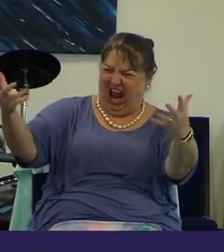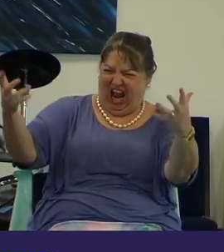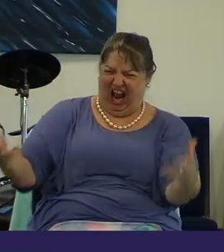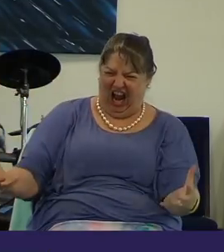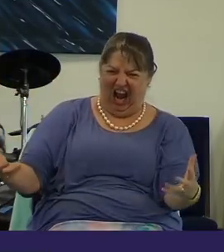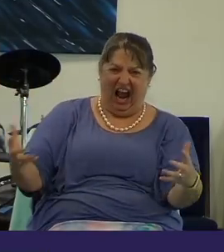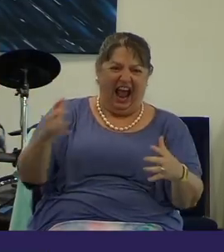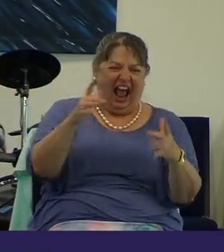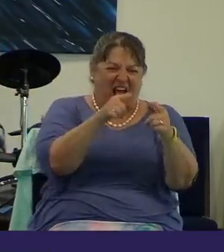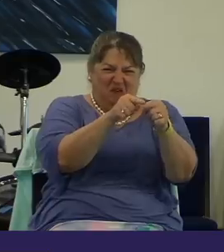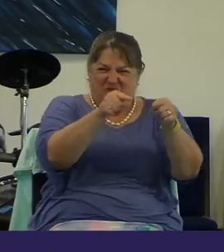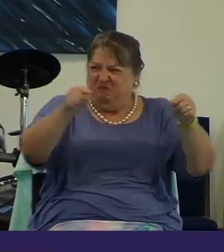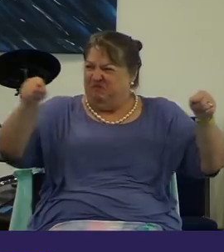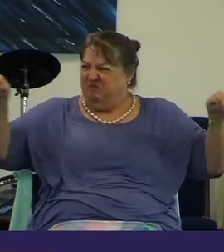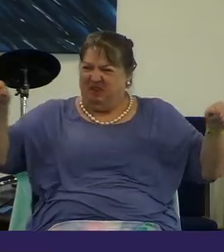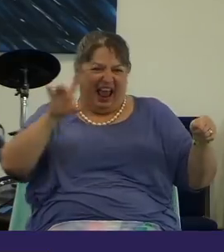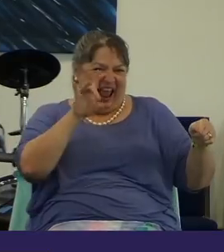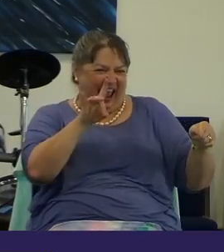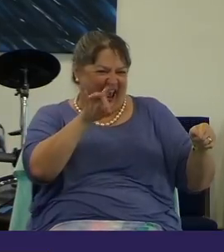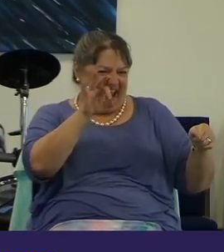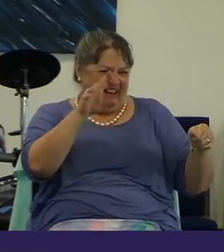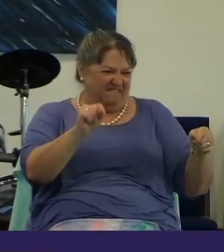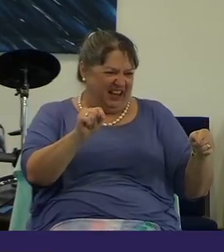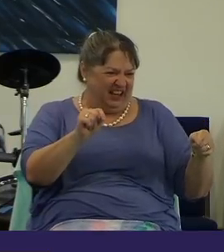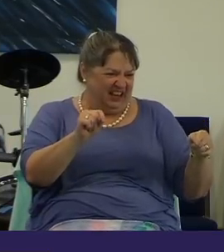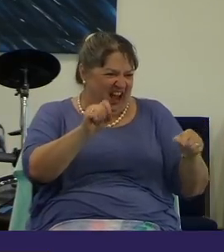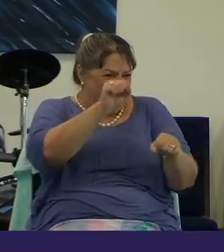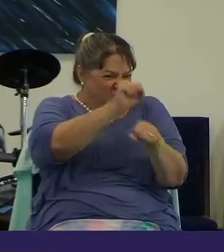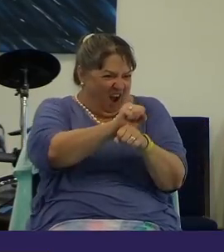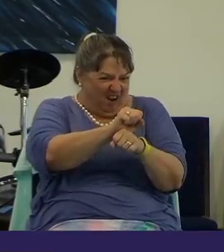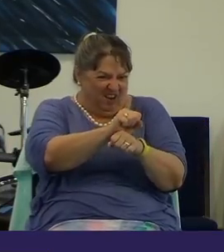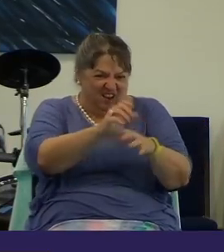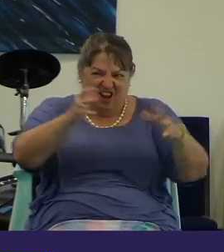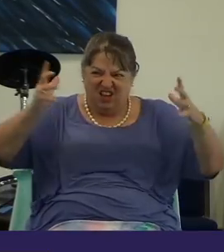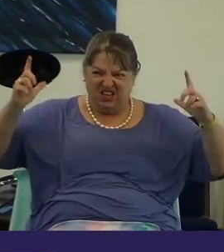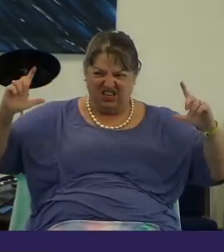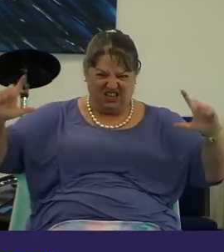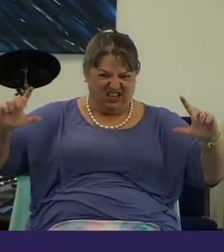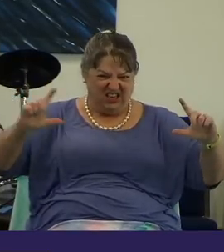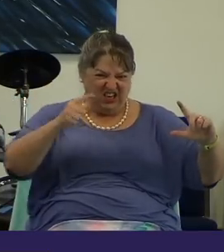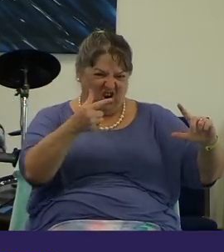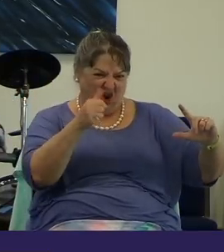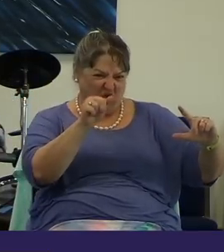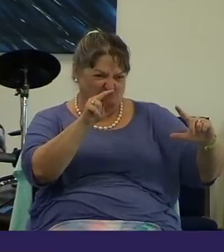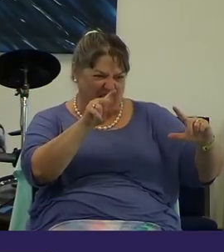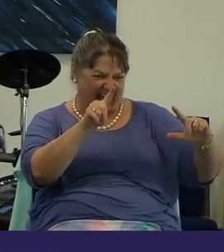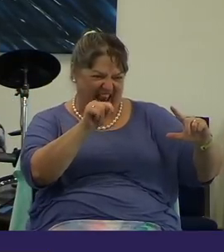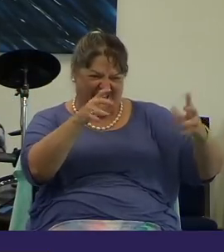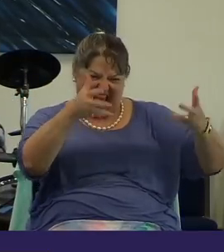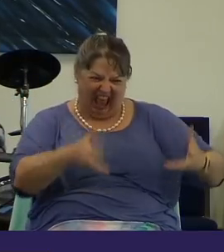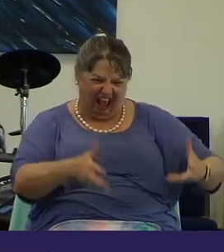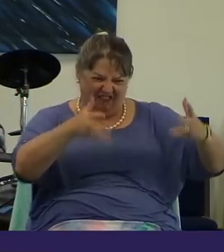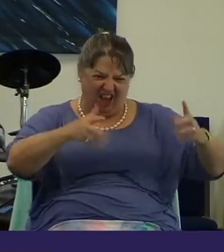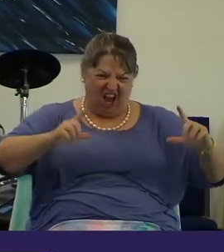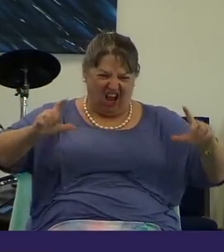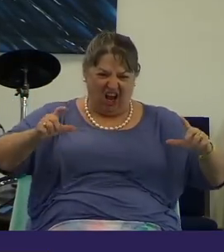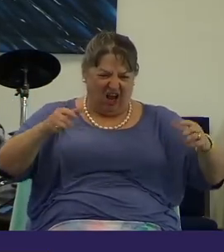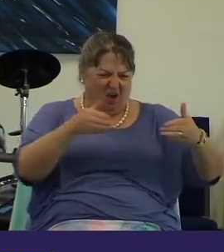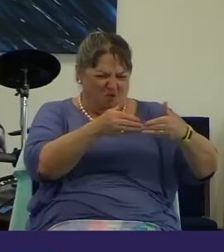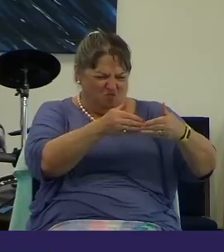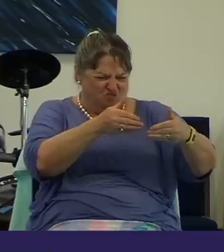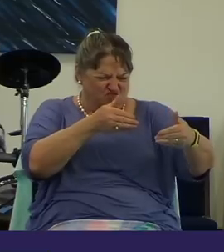feet in diameter. They were round granite rock, the heaviest rock of the day. And they were 1 foot thick and weighed